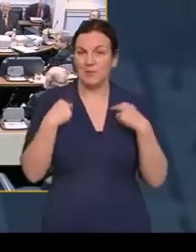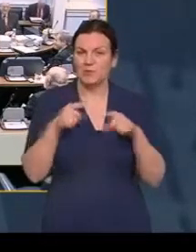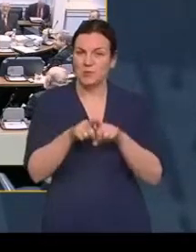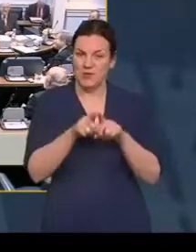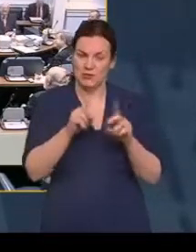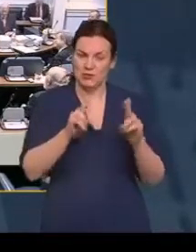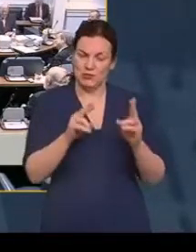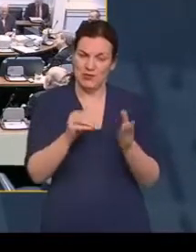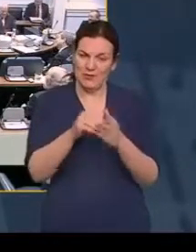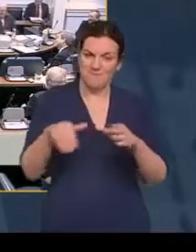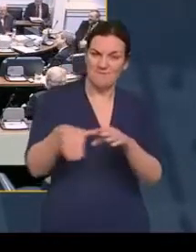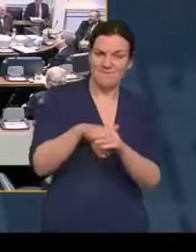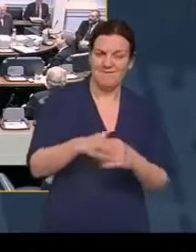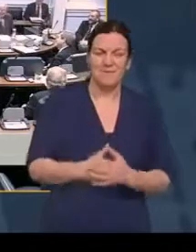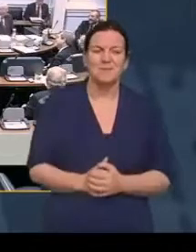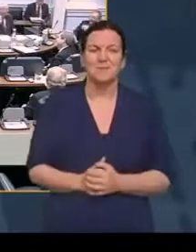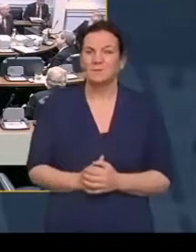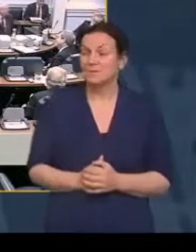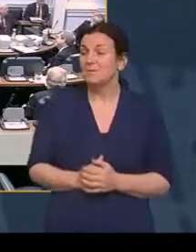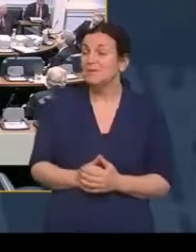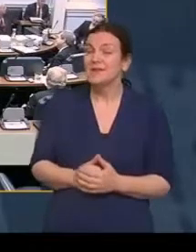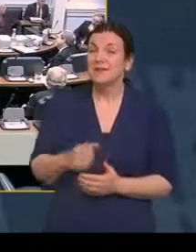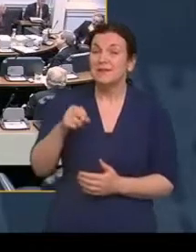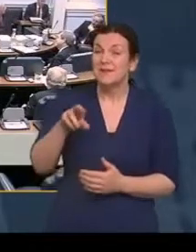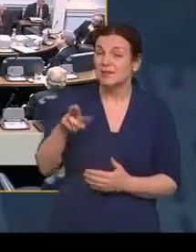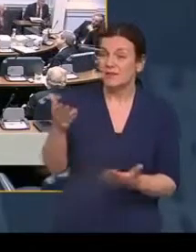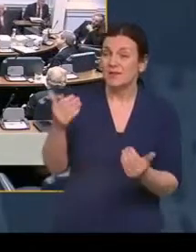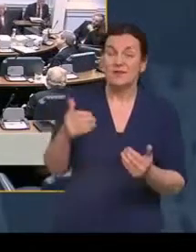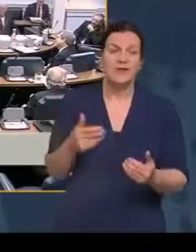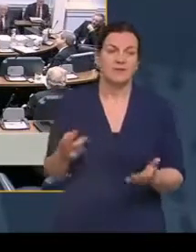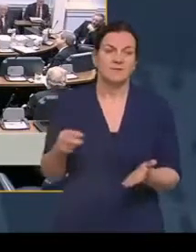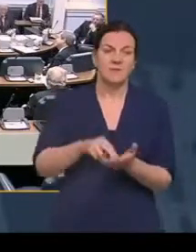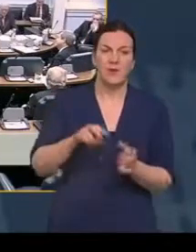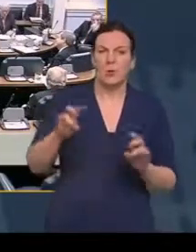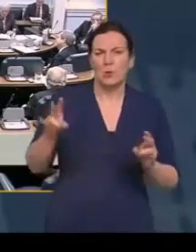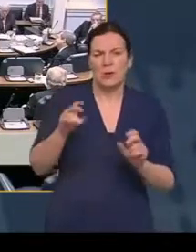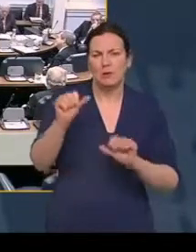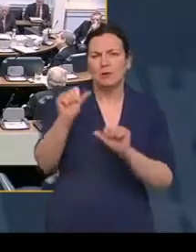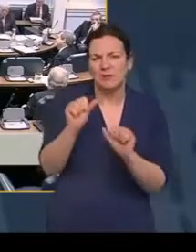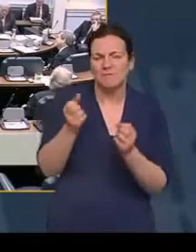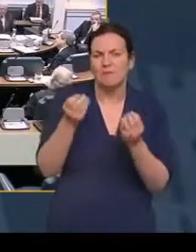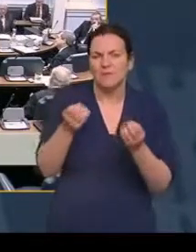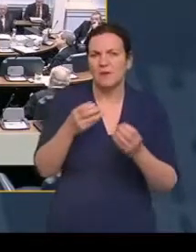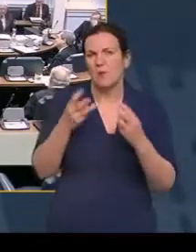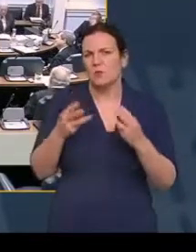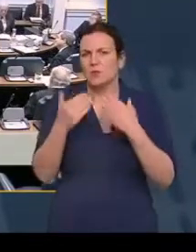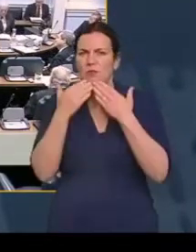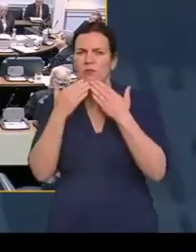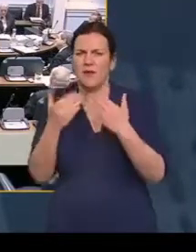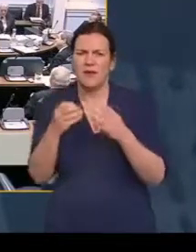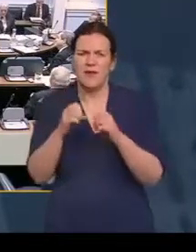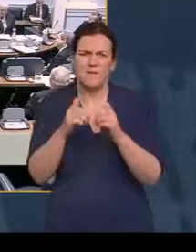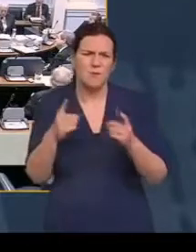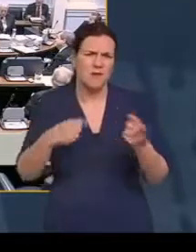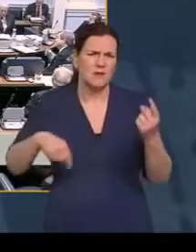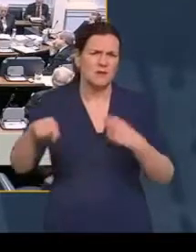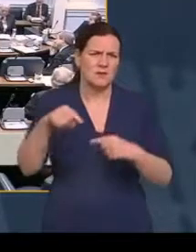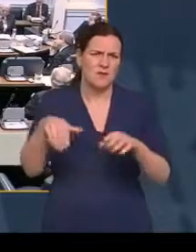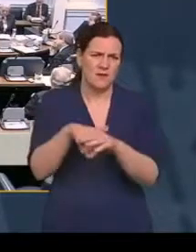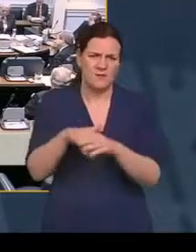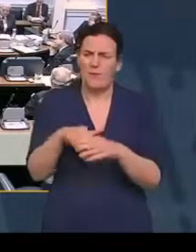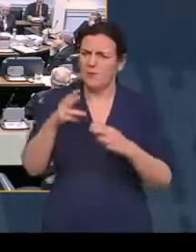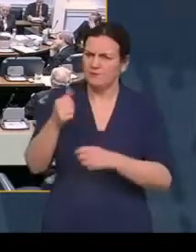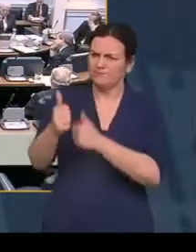Thank you. Senator Byrne. Thanks very much. Just briefly, just to thank everybody involved,